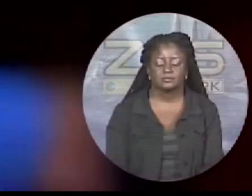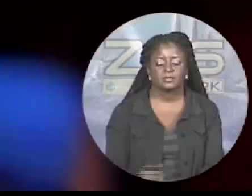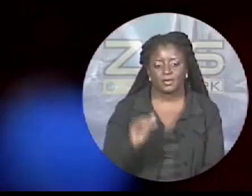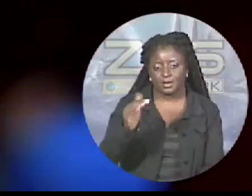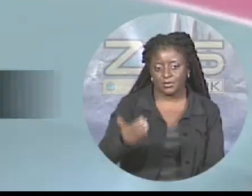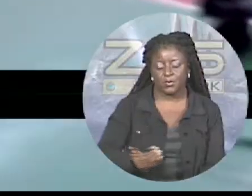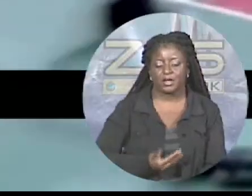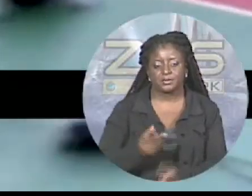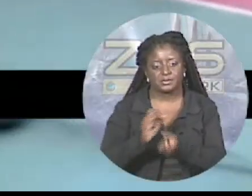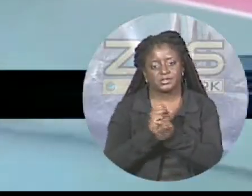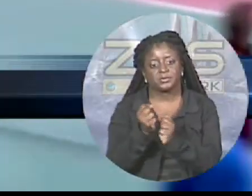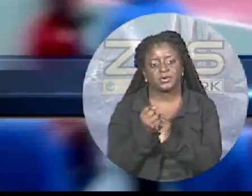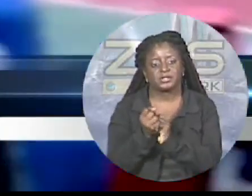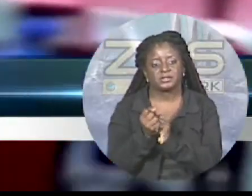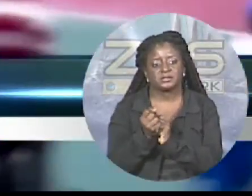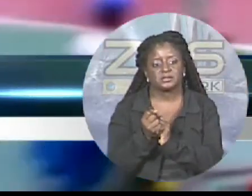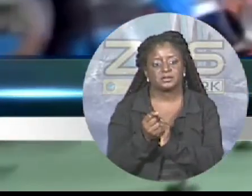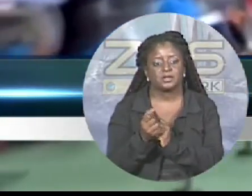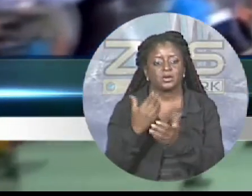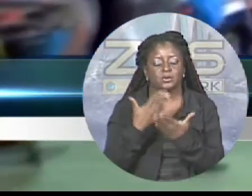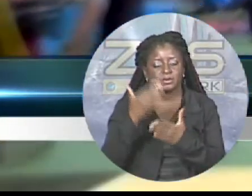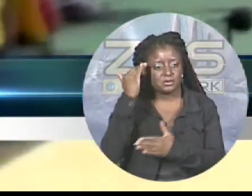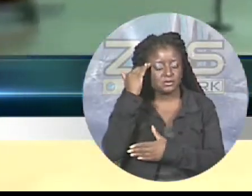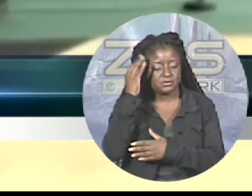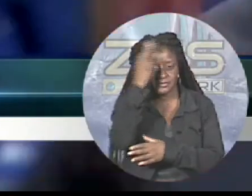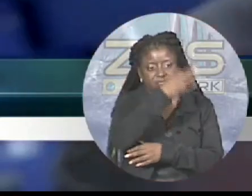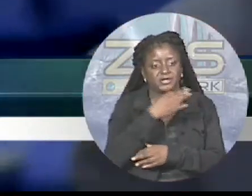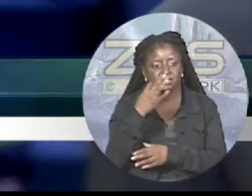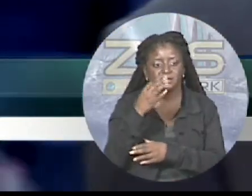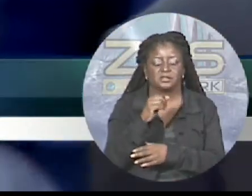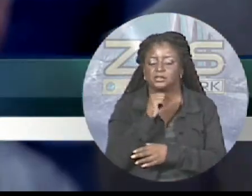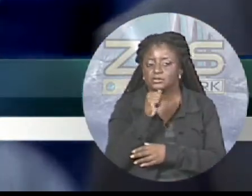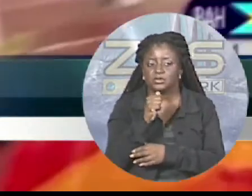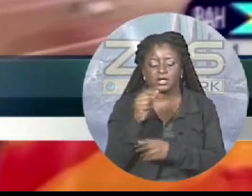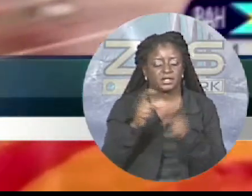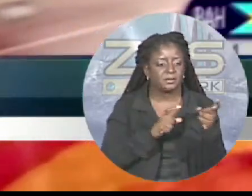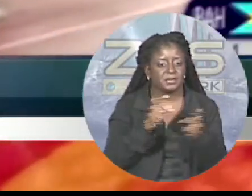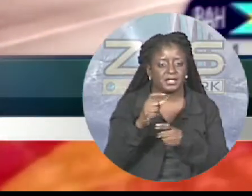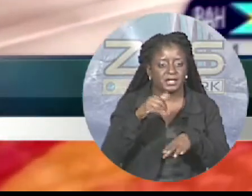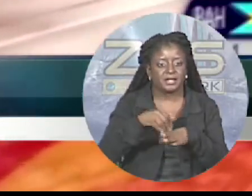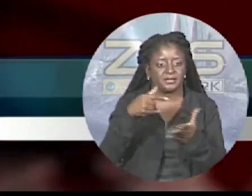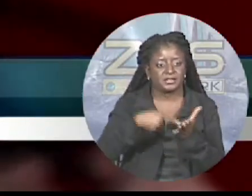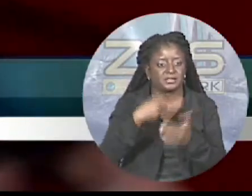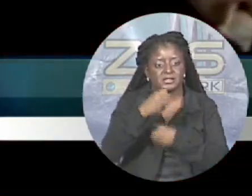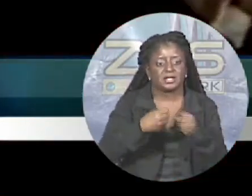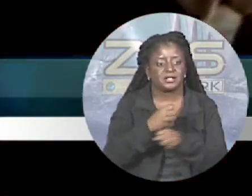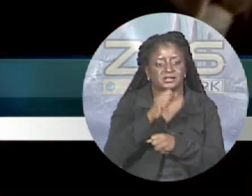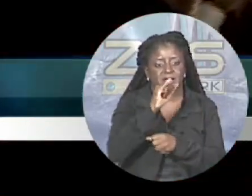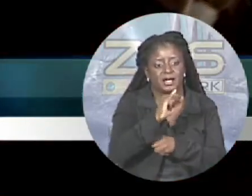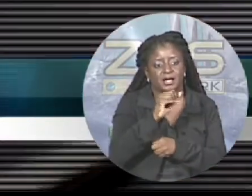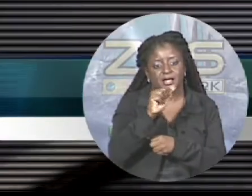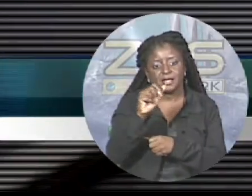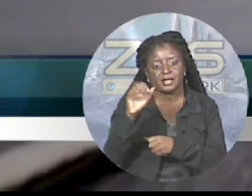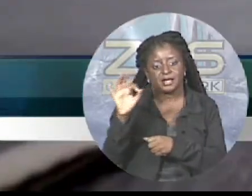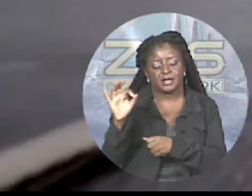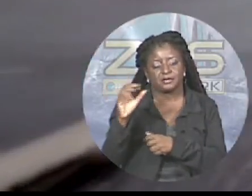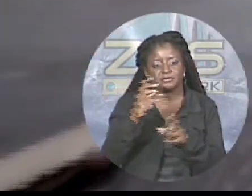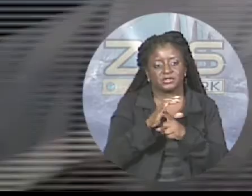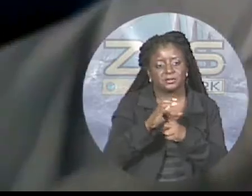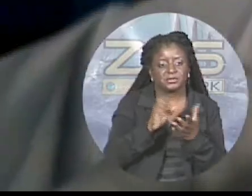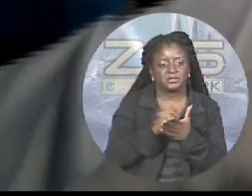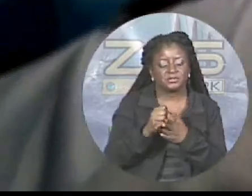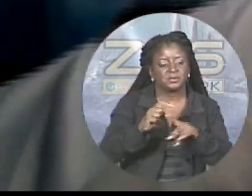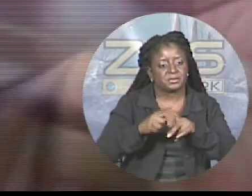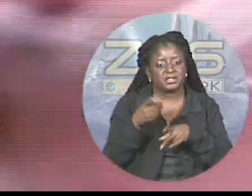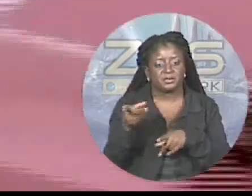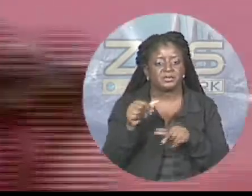Welcome to sports, everybody. A familiar face not competing at this year's IAAF World Championships, but as Charles Fisher tells us, he was